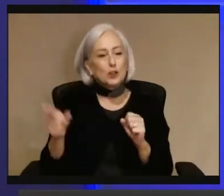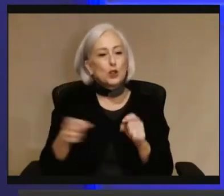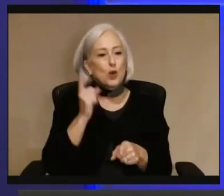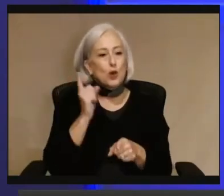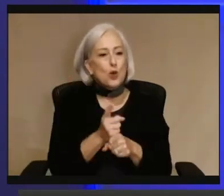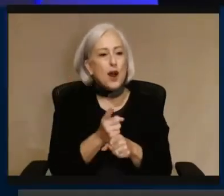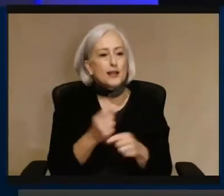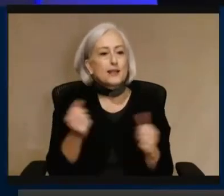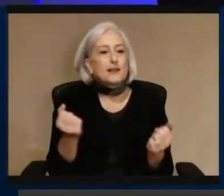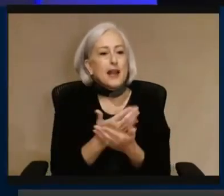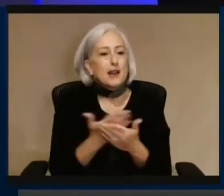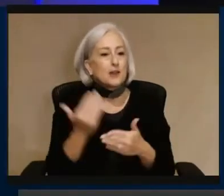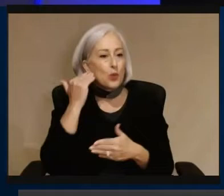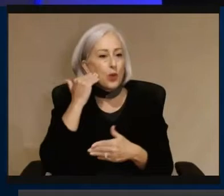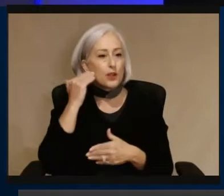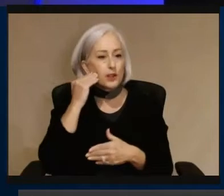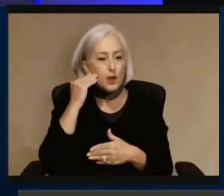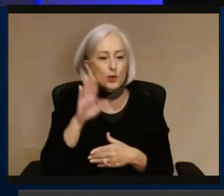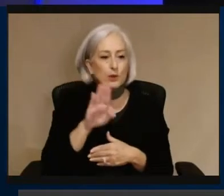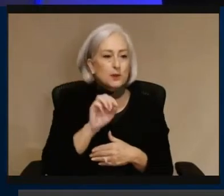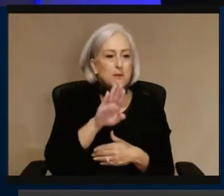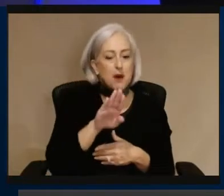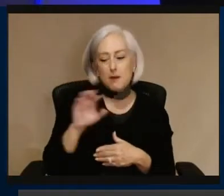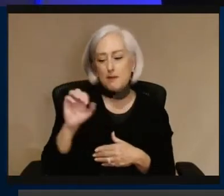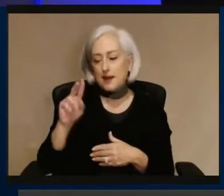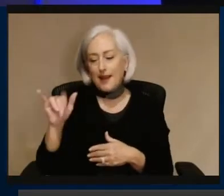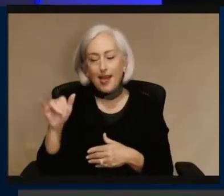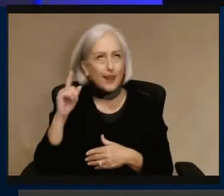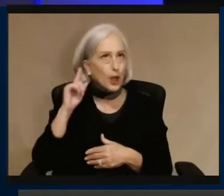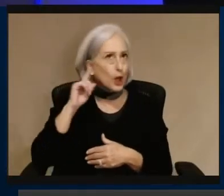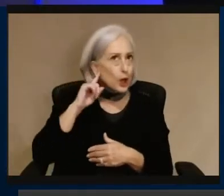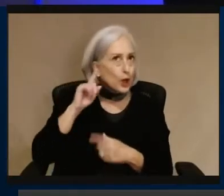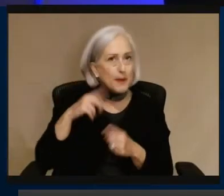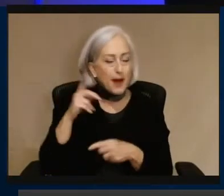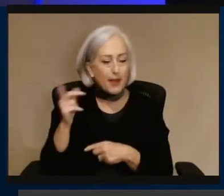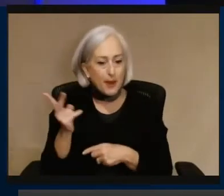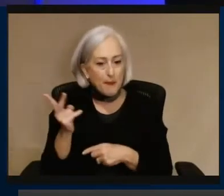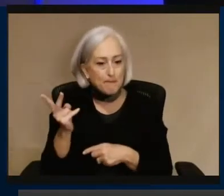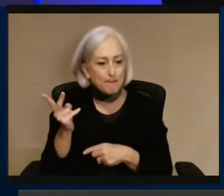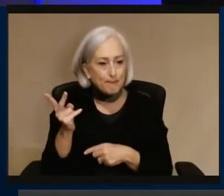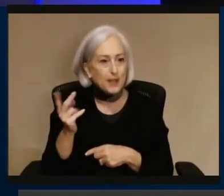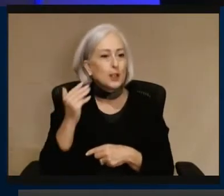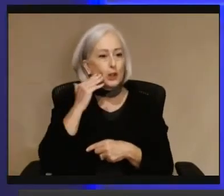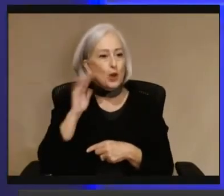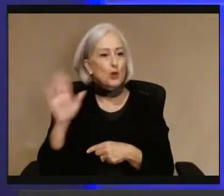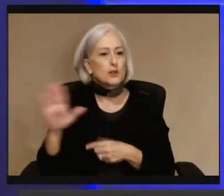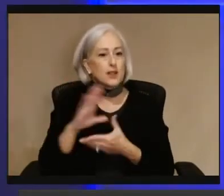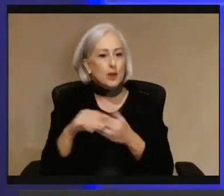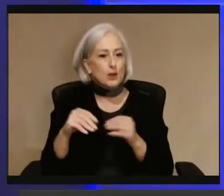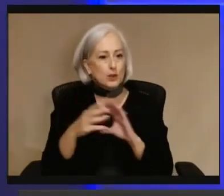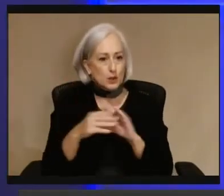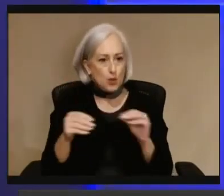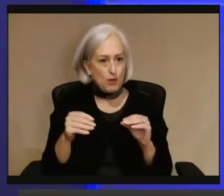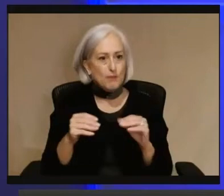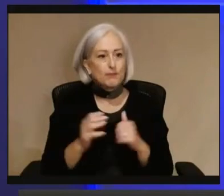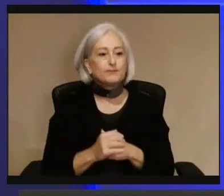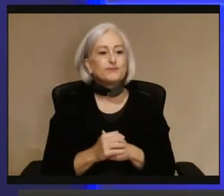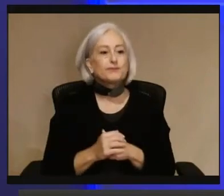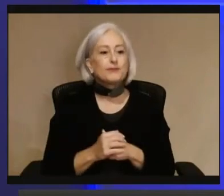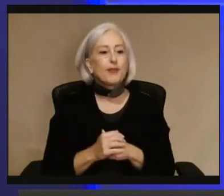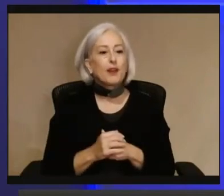knows the Spechts or has heard of the Spechts and knows the story. And so the fact that I was